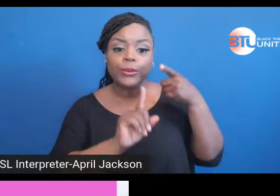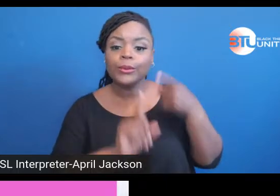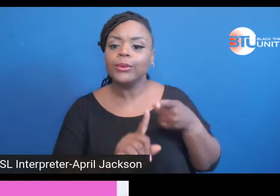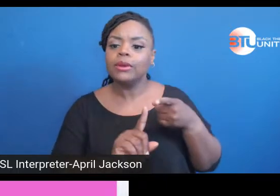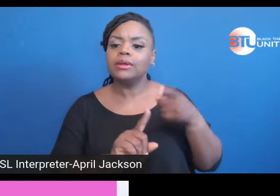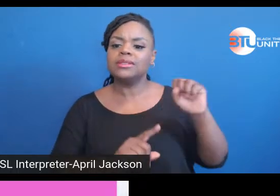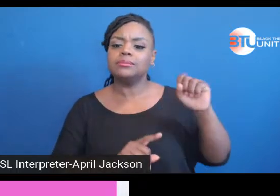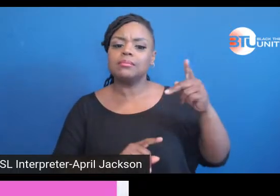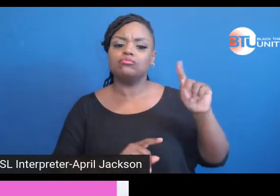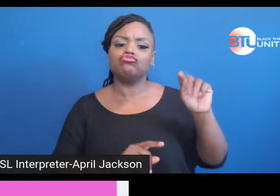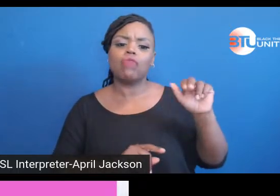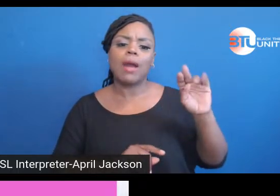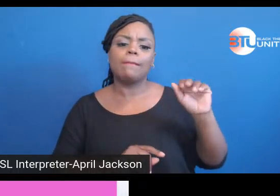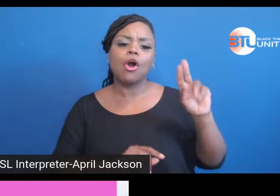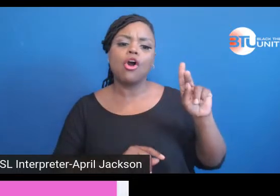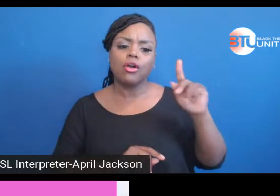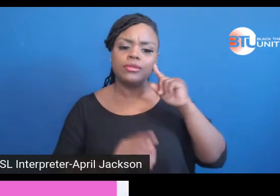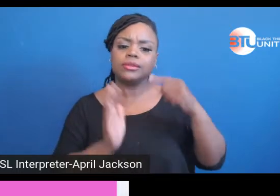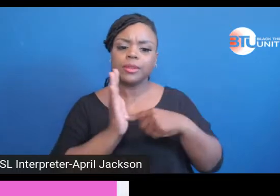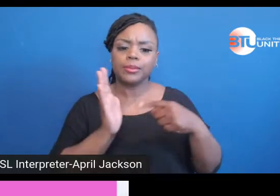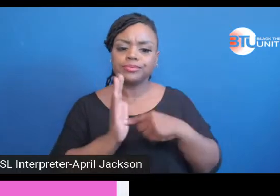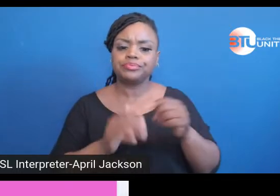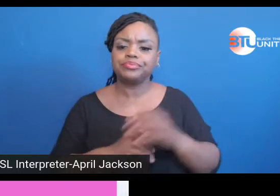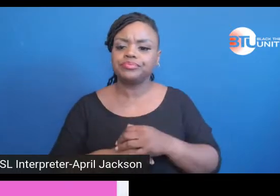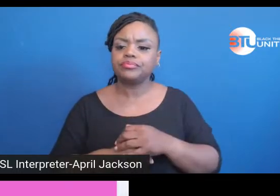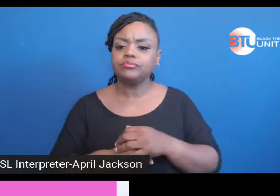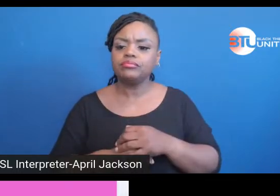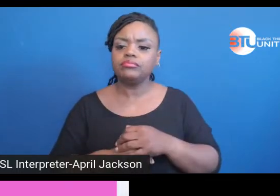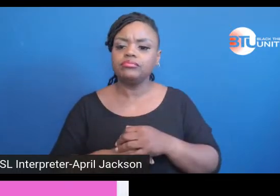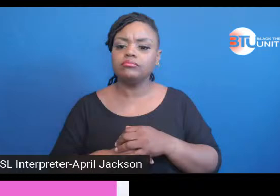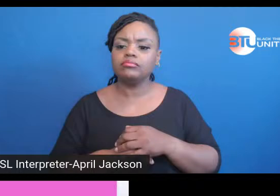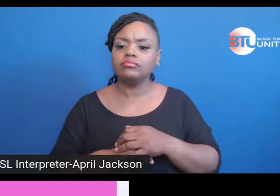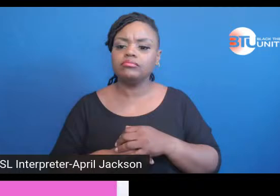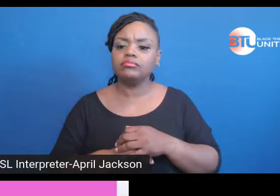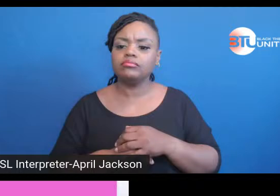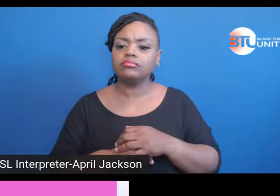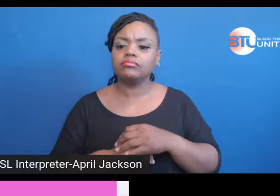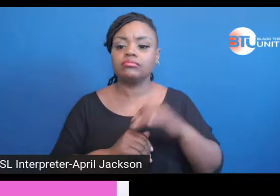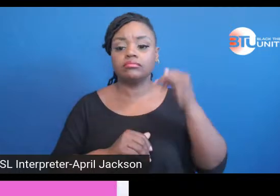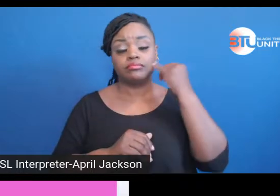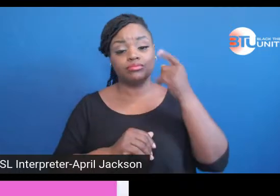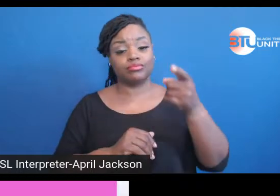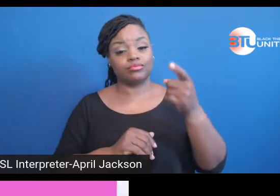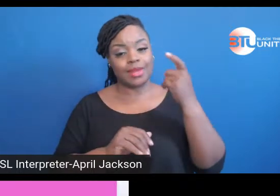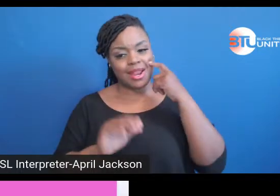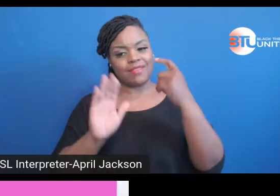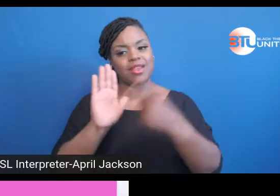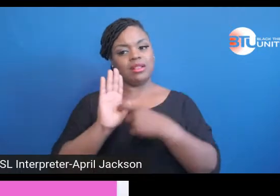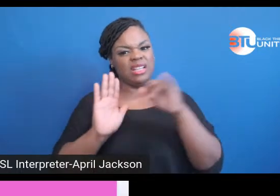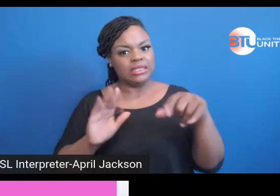A trademark, when you come up with something distinctive that identifies something you're selling or a service you're giving,